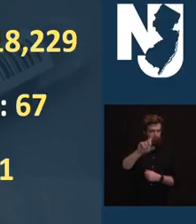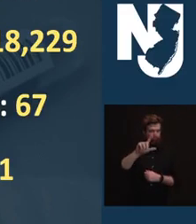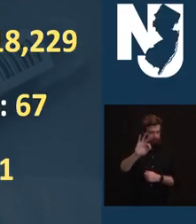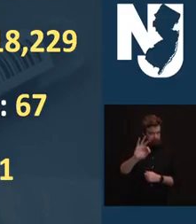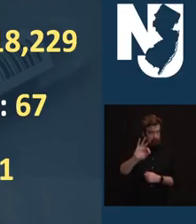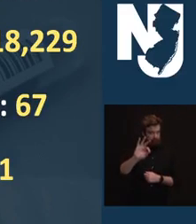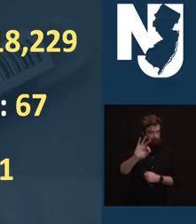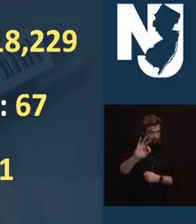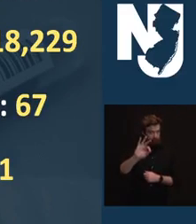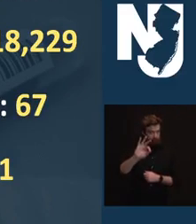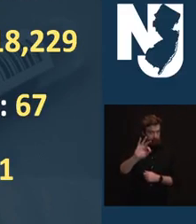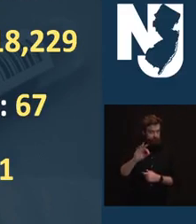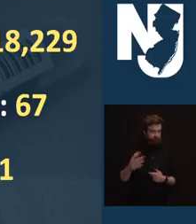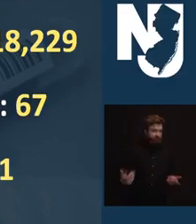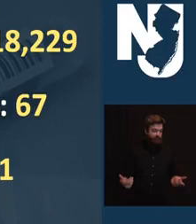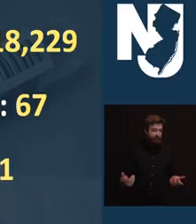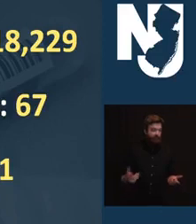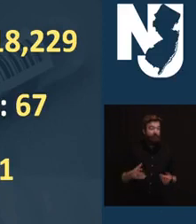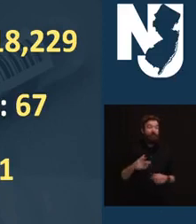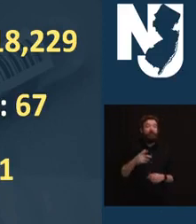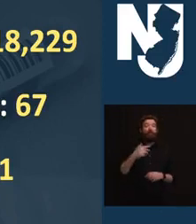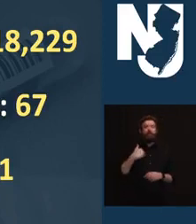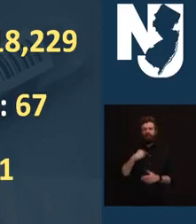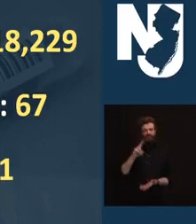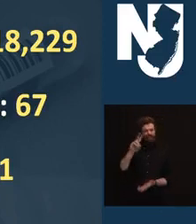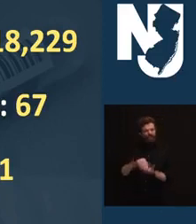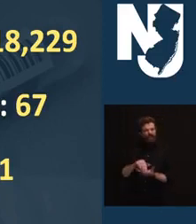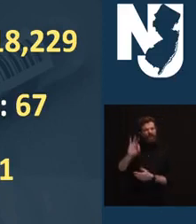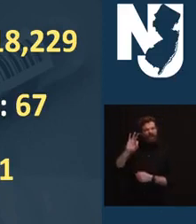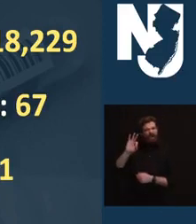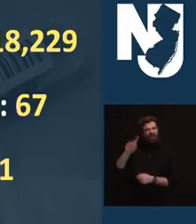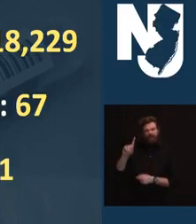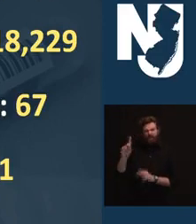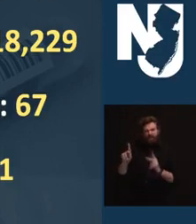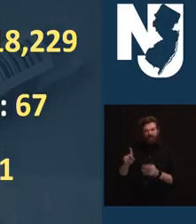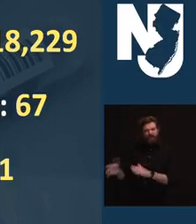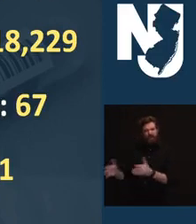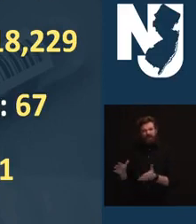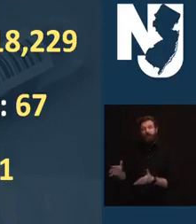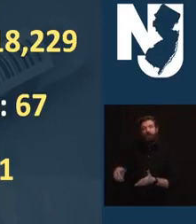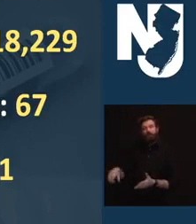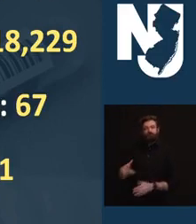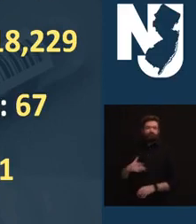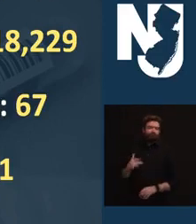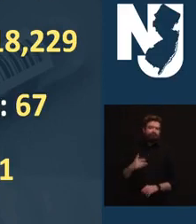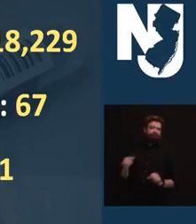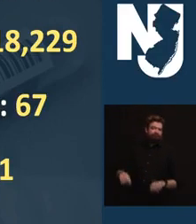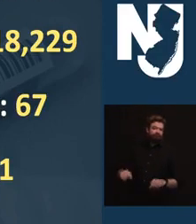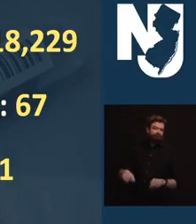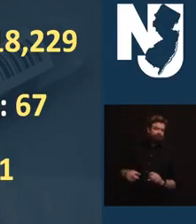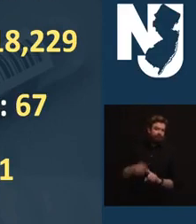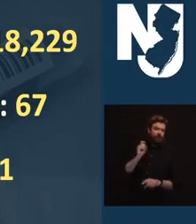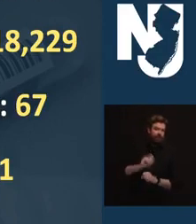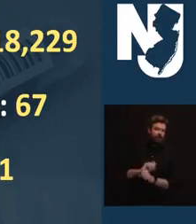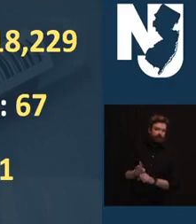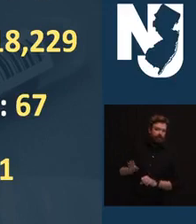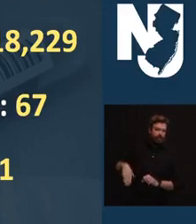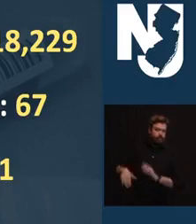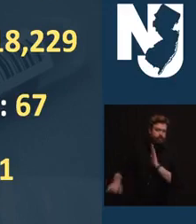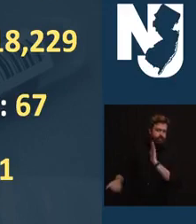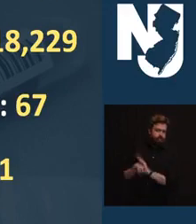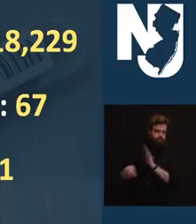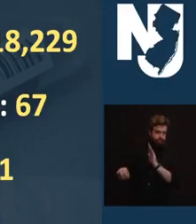fatalities and another 2,091 of probable. Let's take a couple of minutes and remember 3 more of the lives that we've